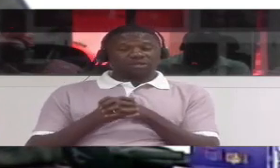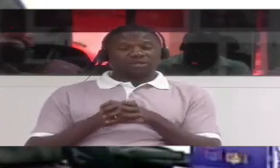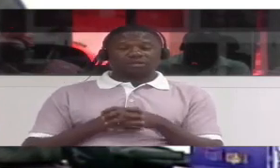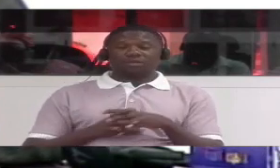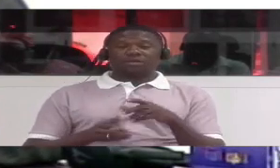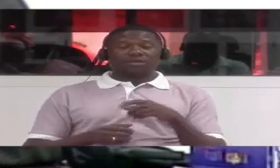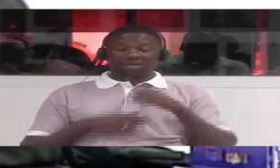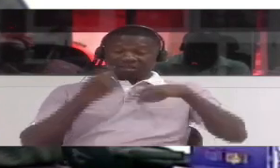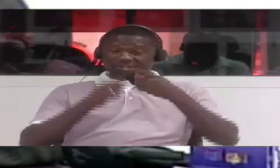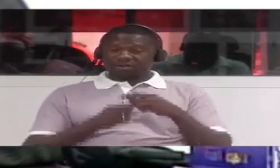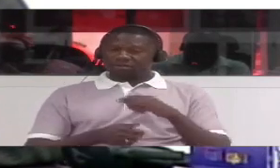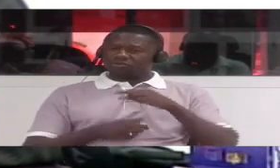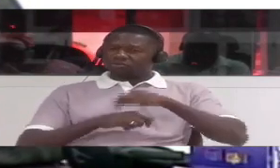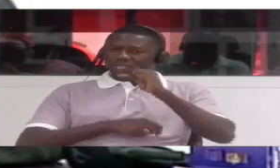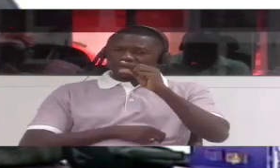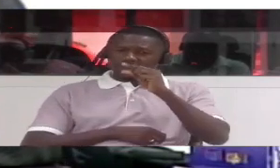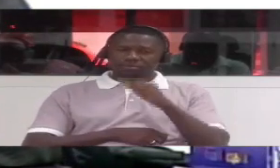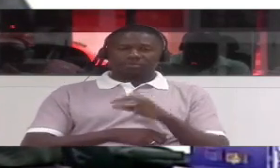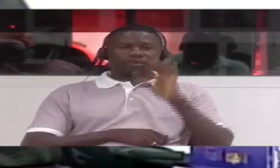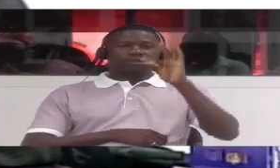And then after a while,